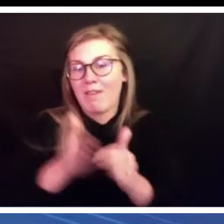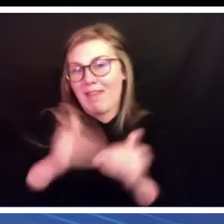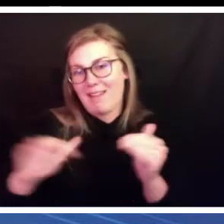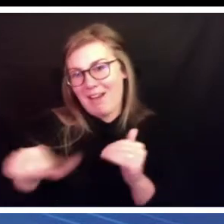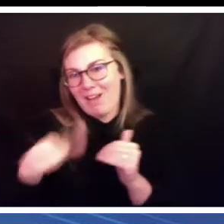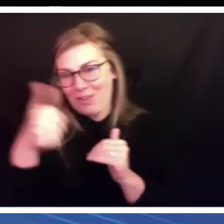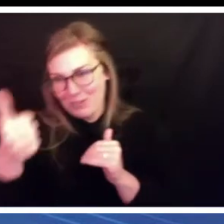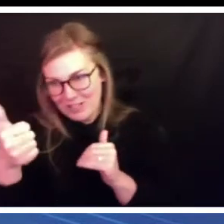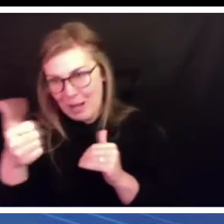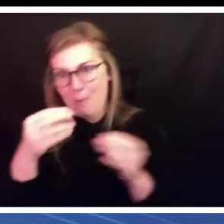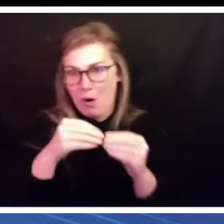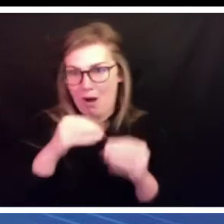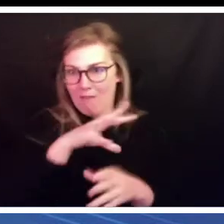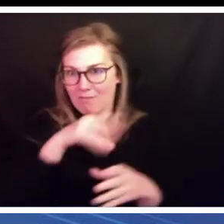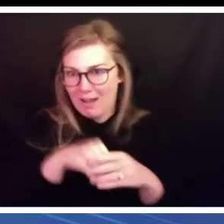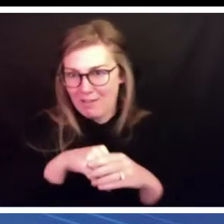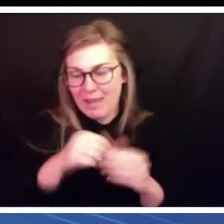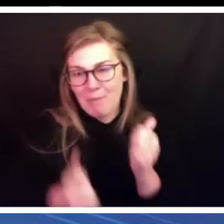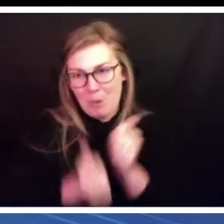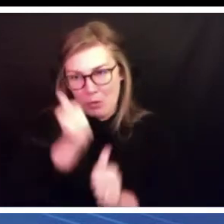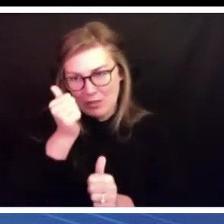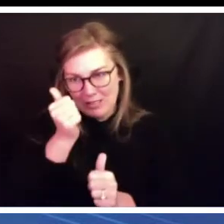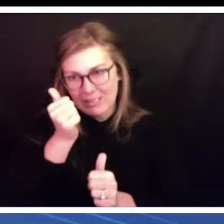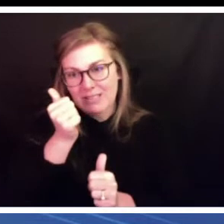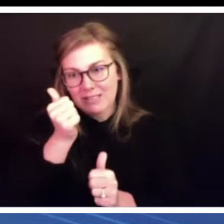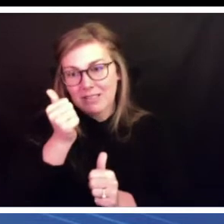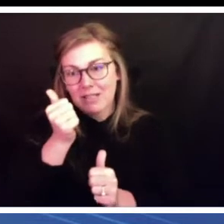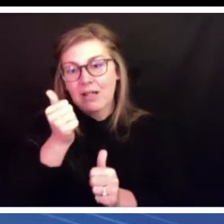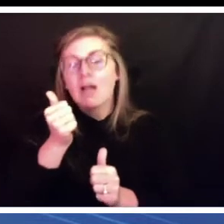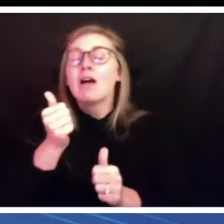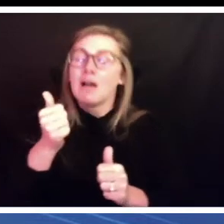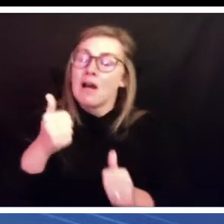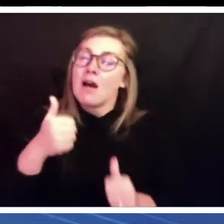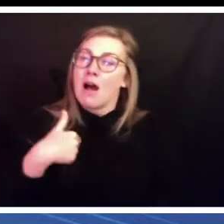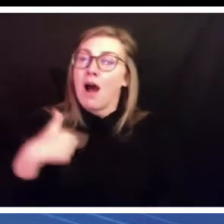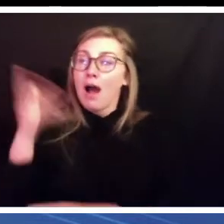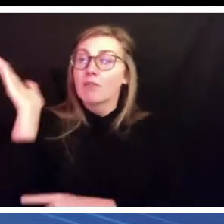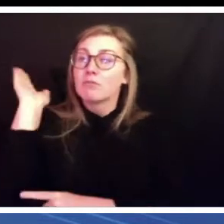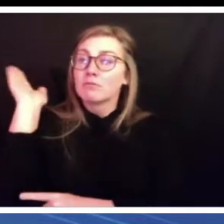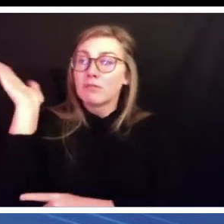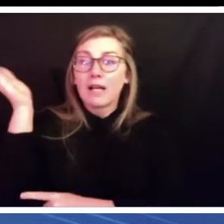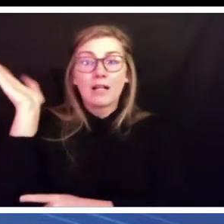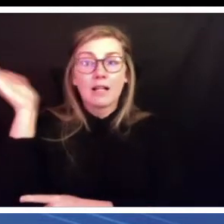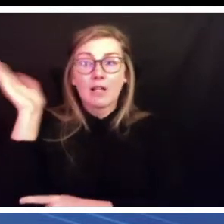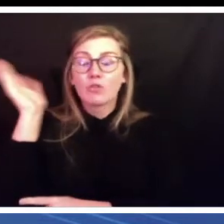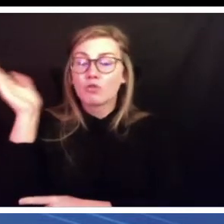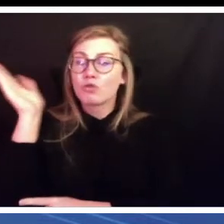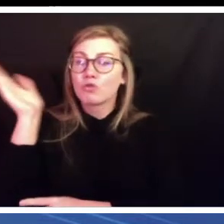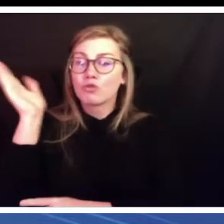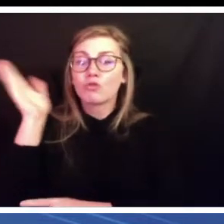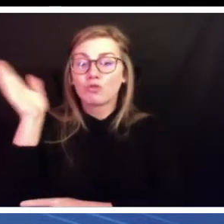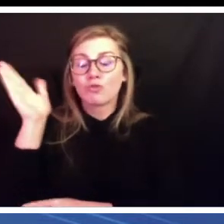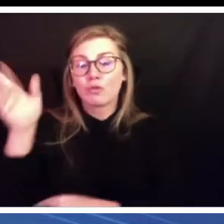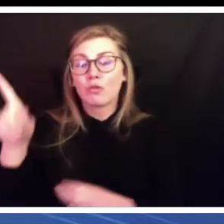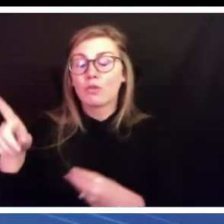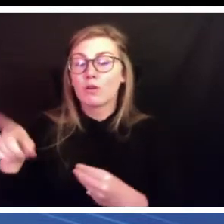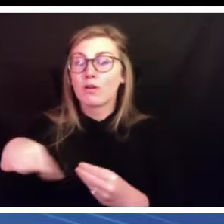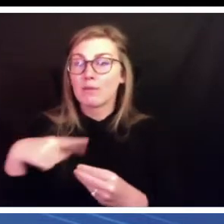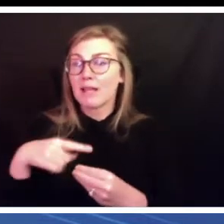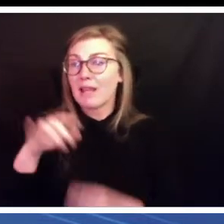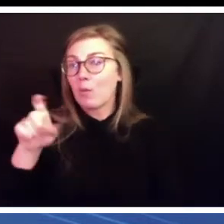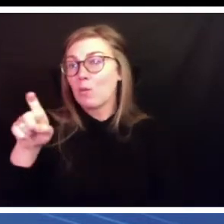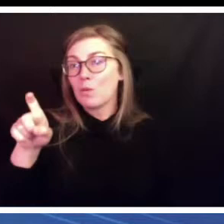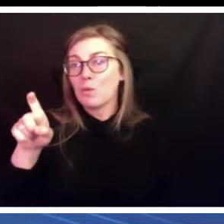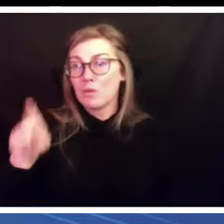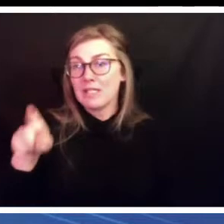of course, much of what I also. I, I, I about and on my panels and I speak about is that we do need to find, um, a